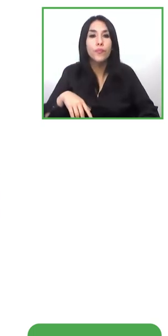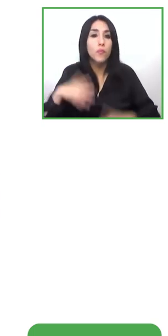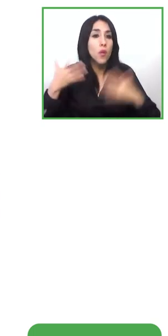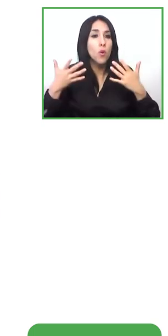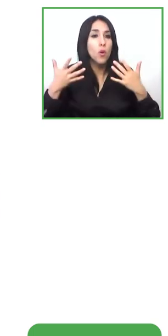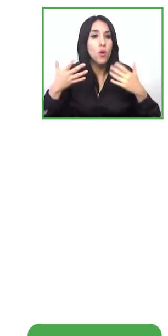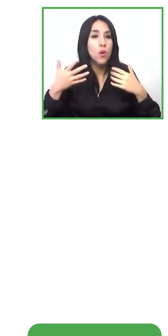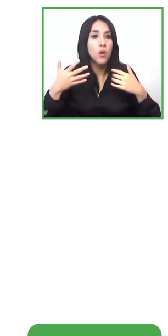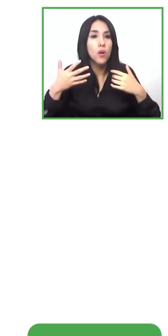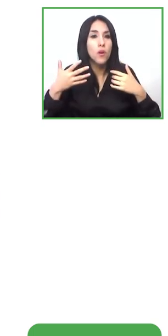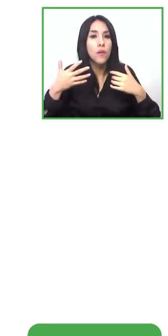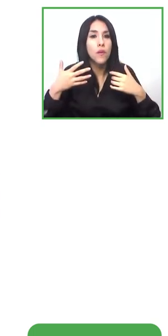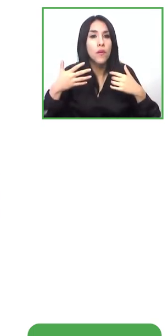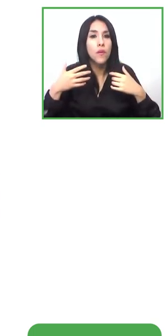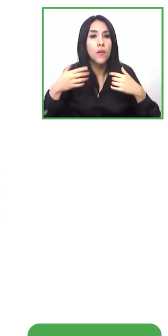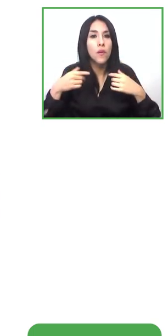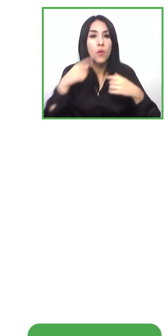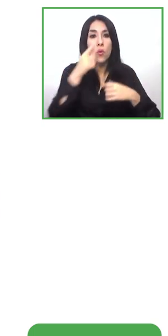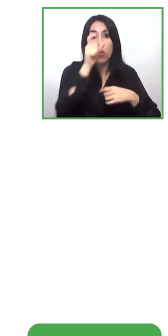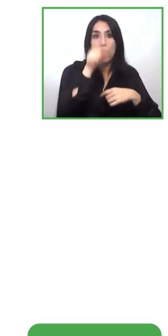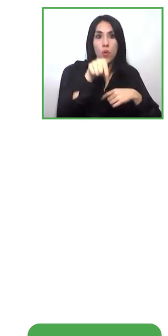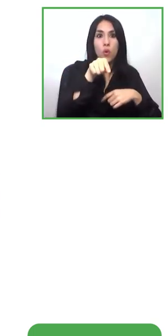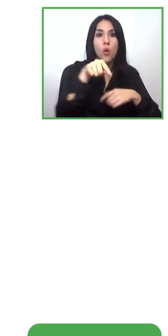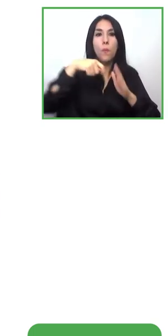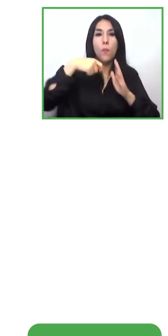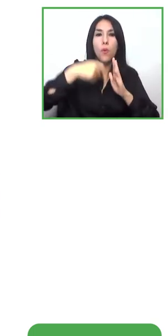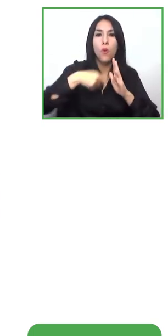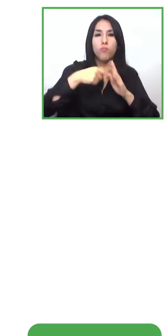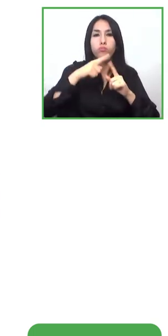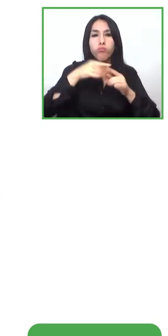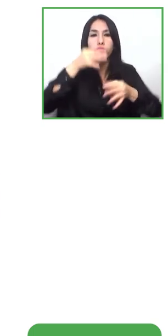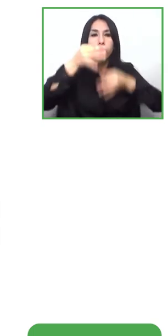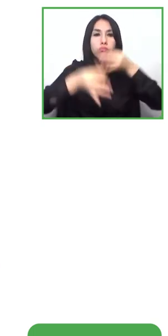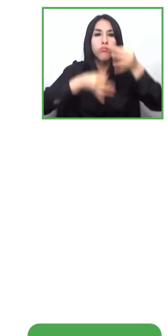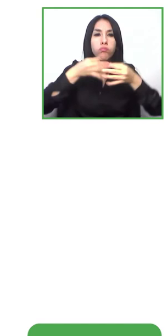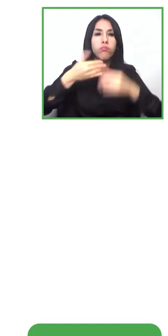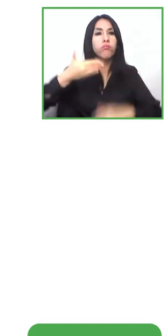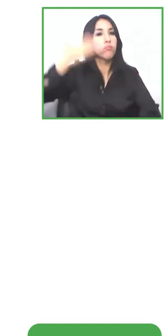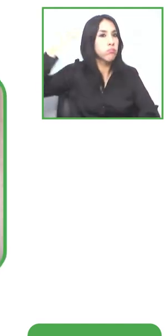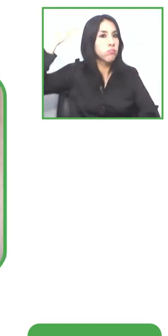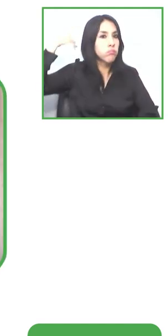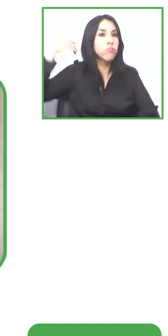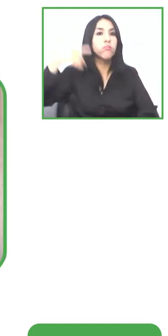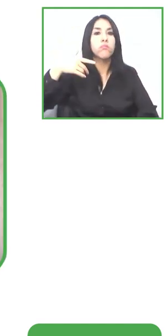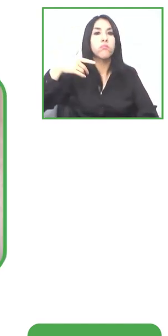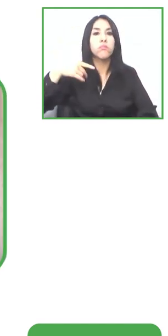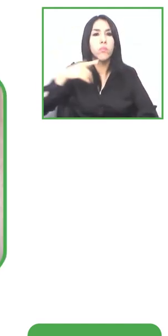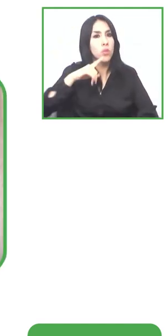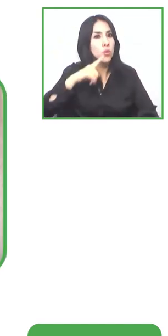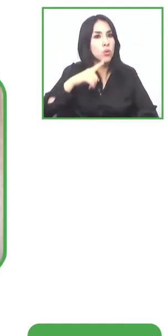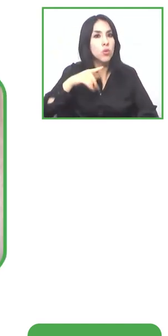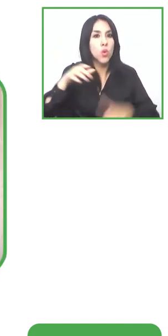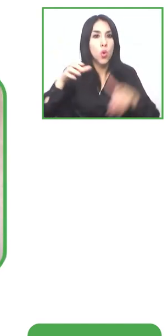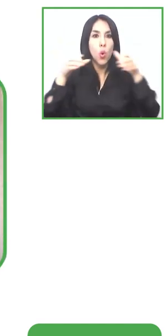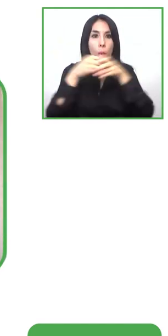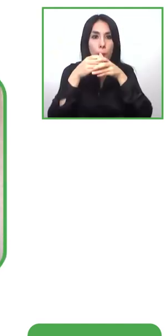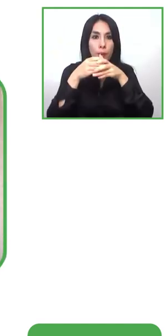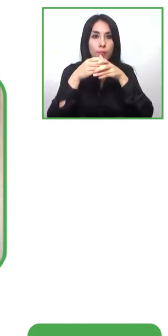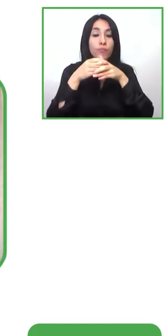not acknowledged by society. So I will now ask questions for Tashi and